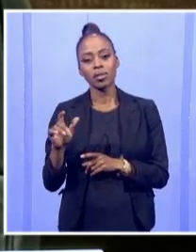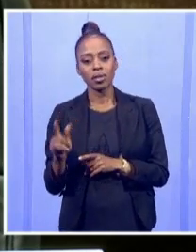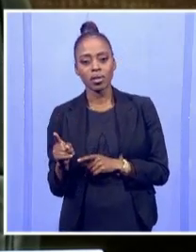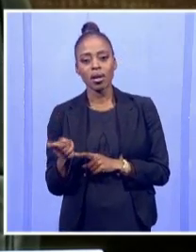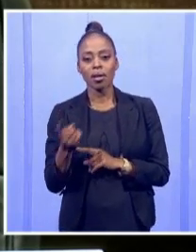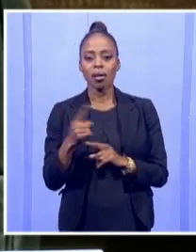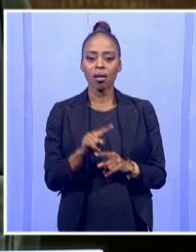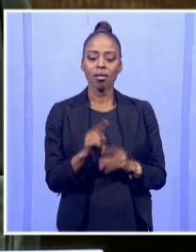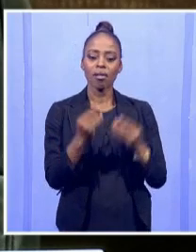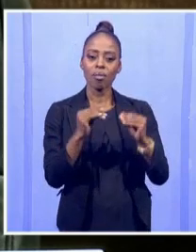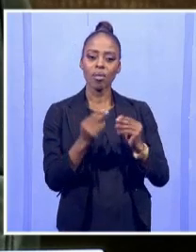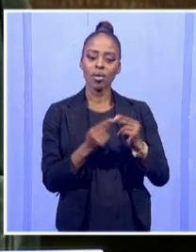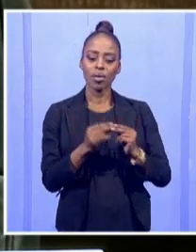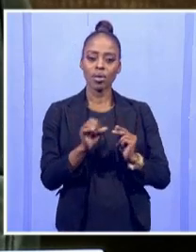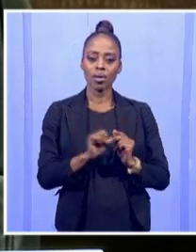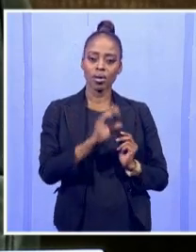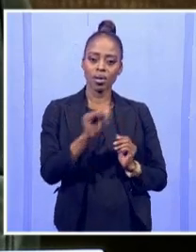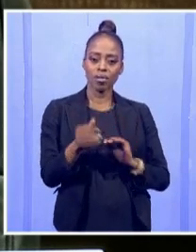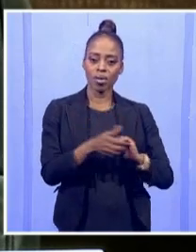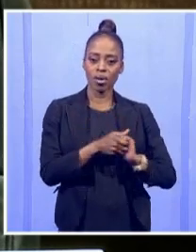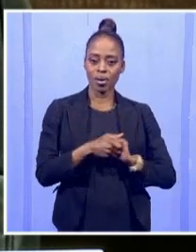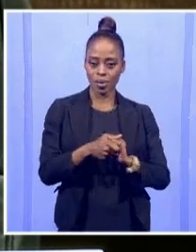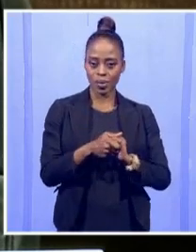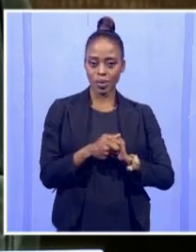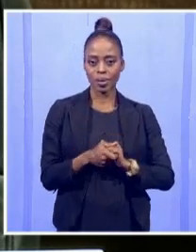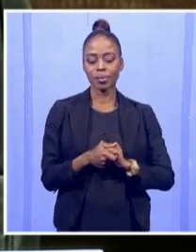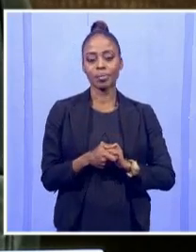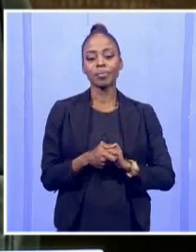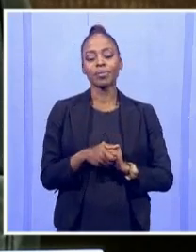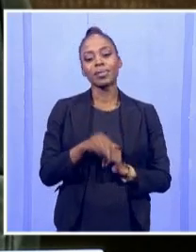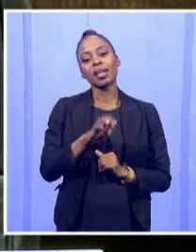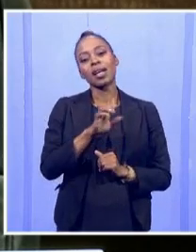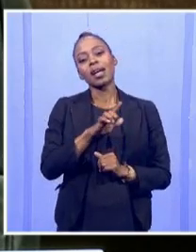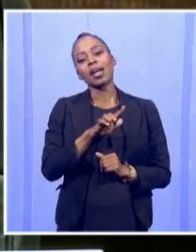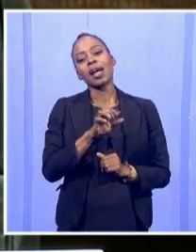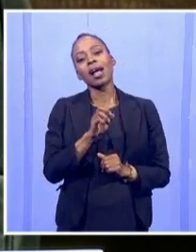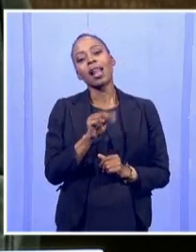Business Unity South Africa Association, Alan Turnley